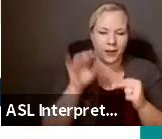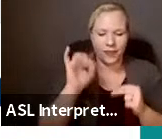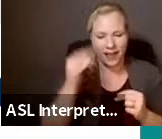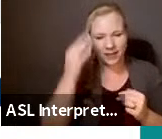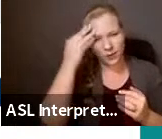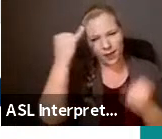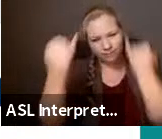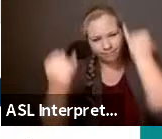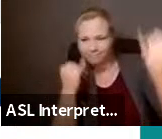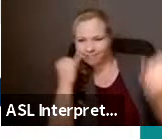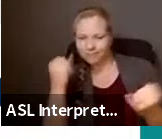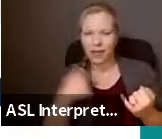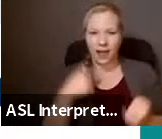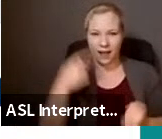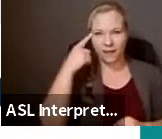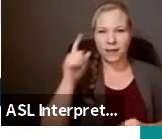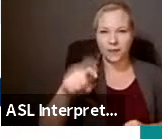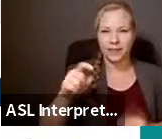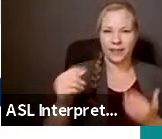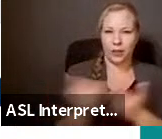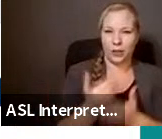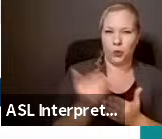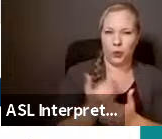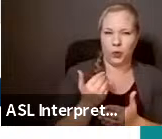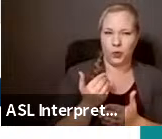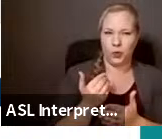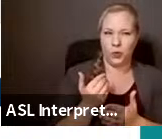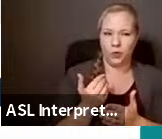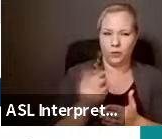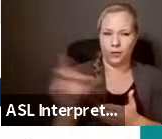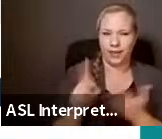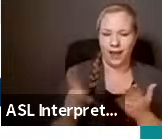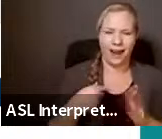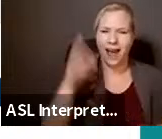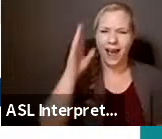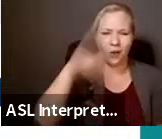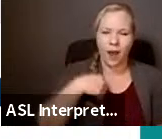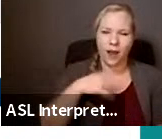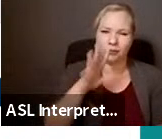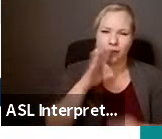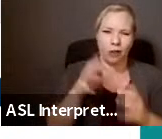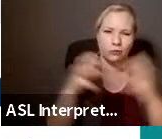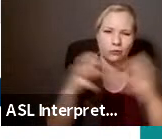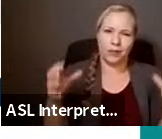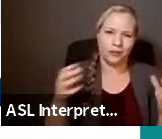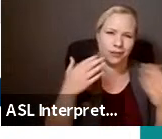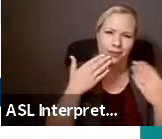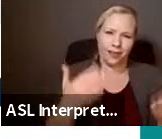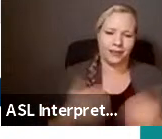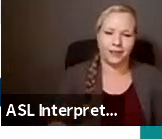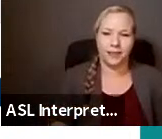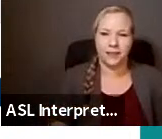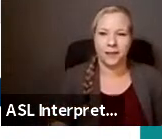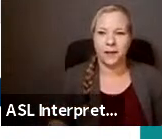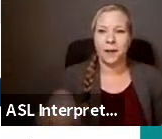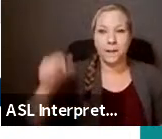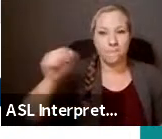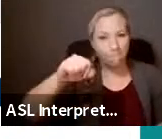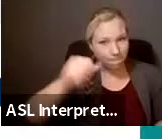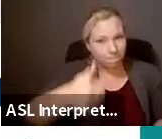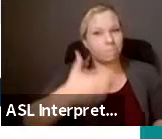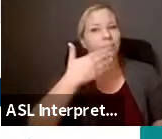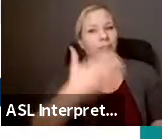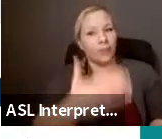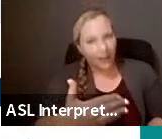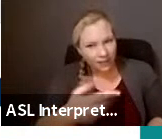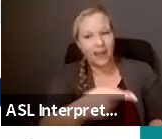I think we would want the new, anyway, that's all I'll say. I'm talking too much. Thanks. Great job building from your intuition there, Mark, and